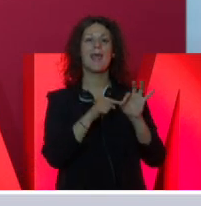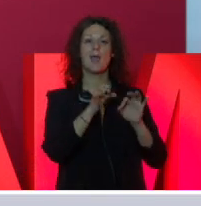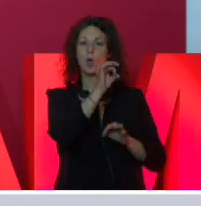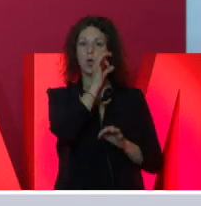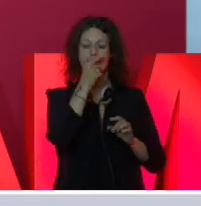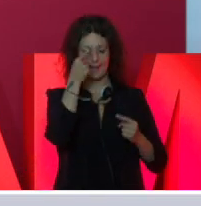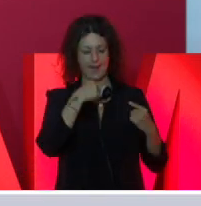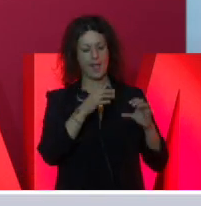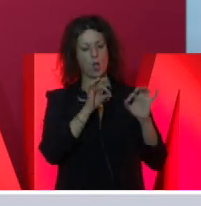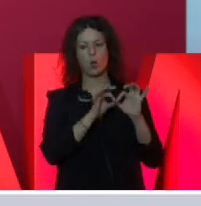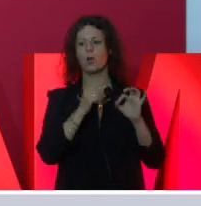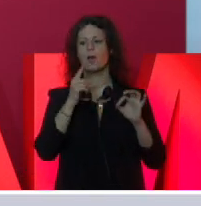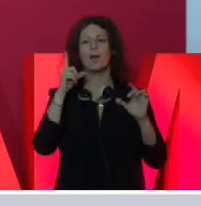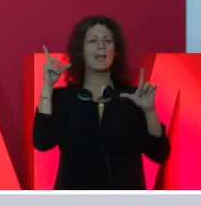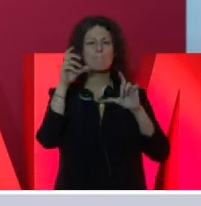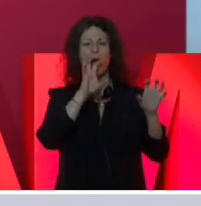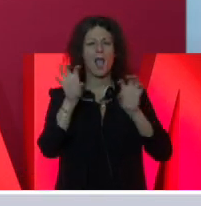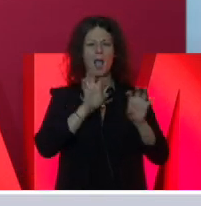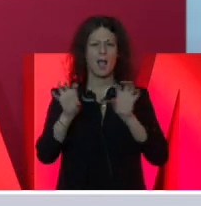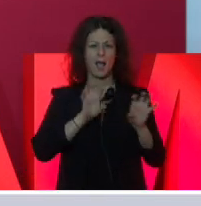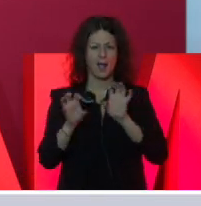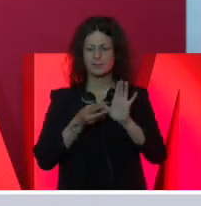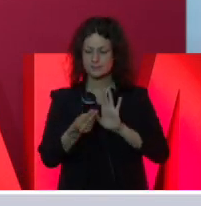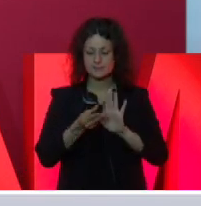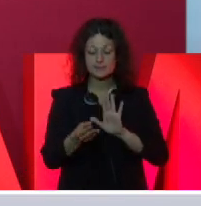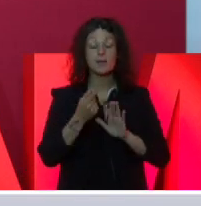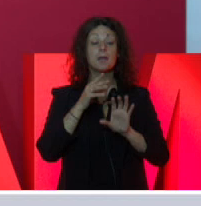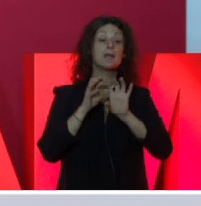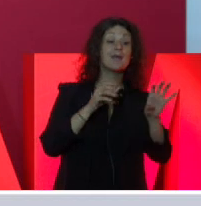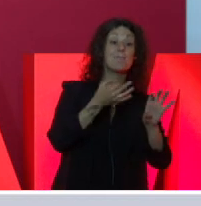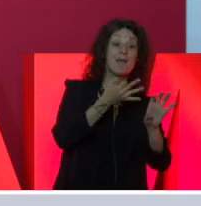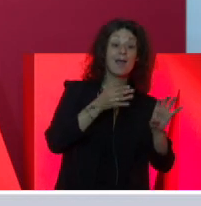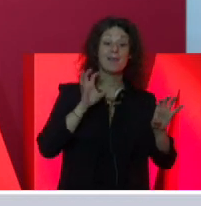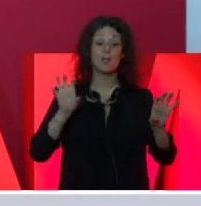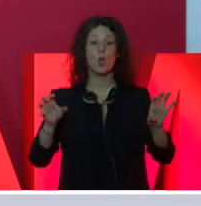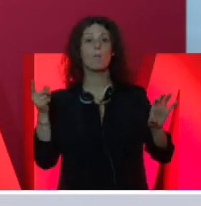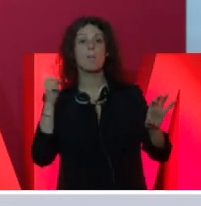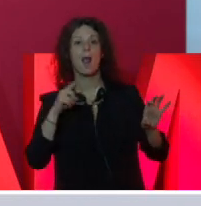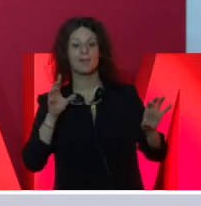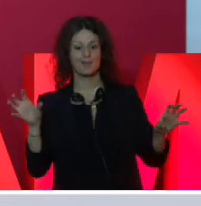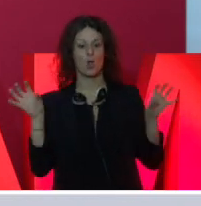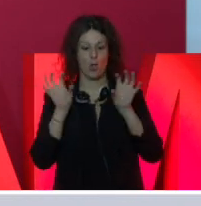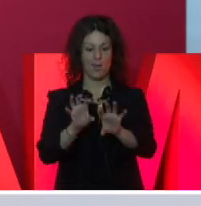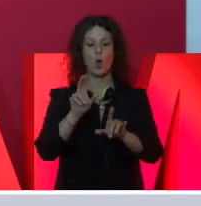you have on your body, on your skin. These are defined as malignant or benign, and there is a